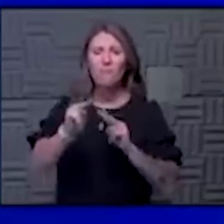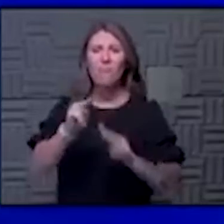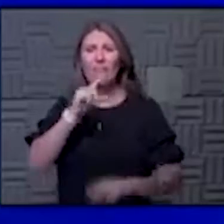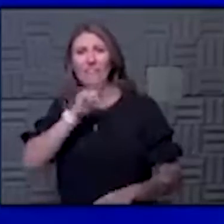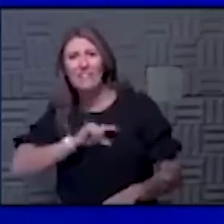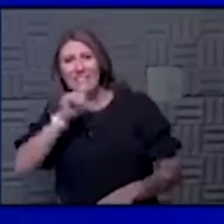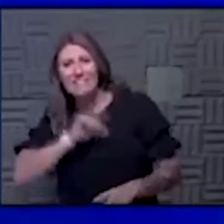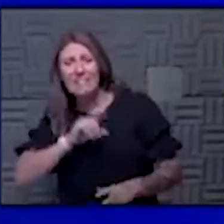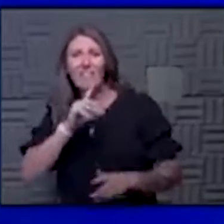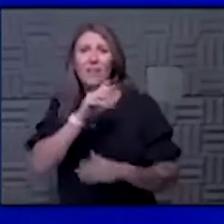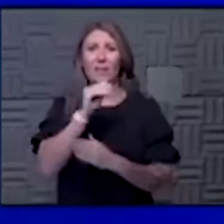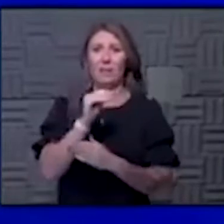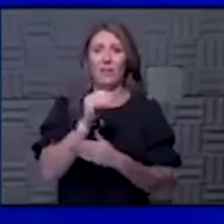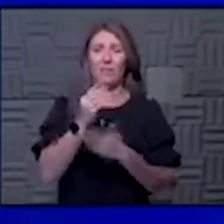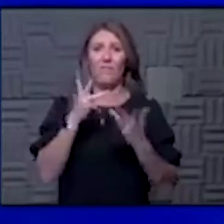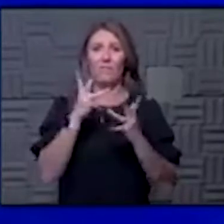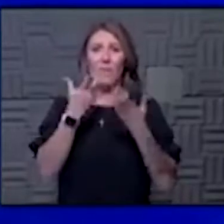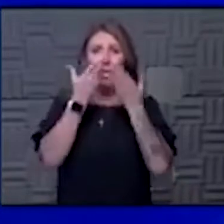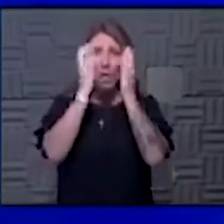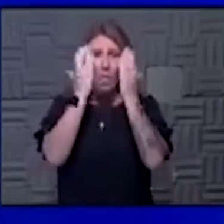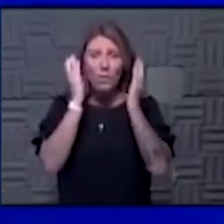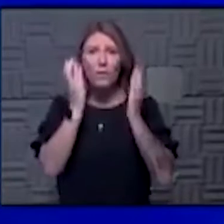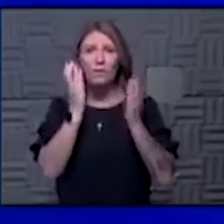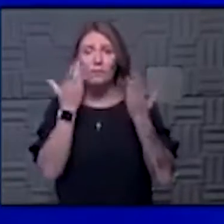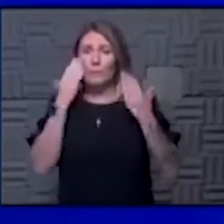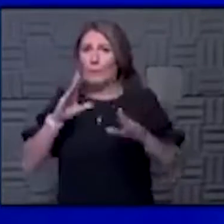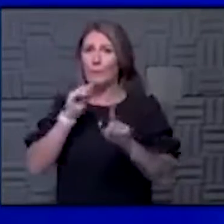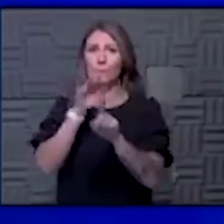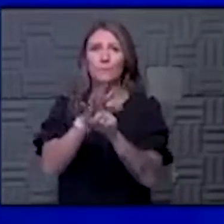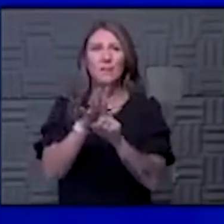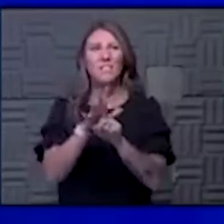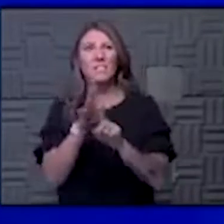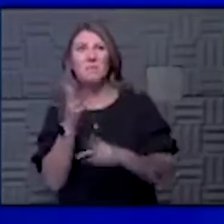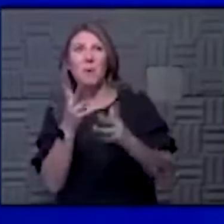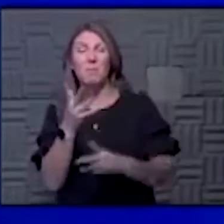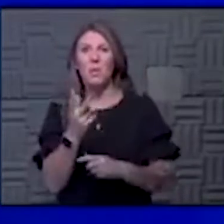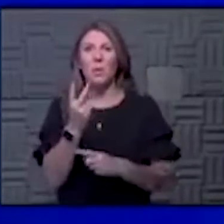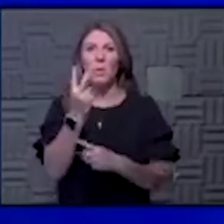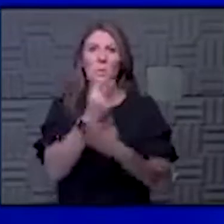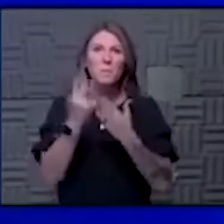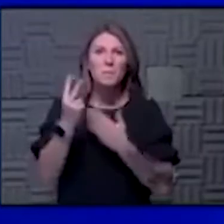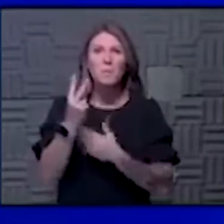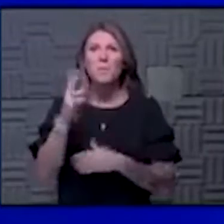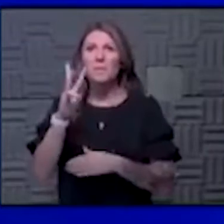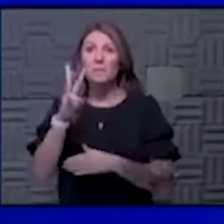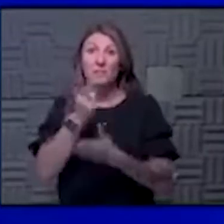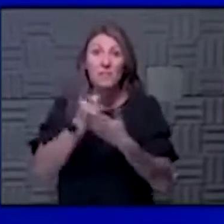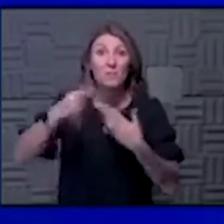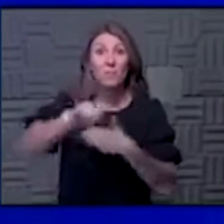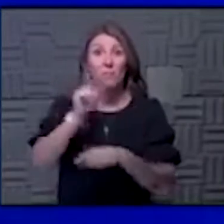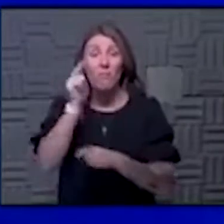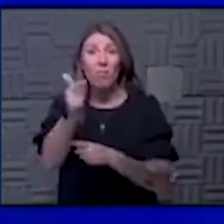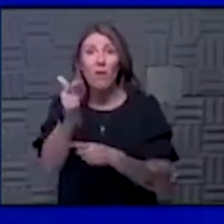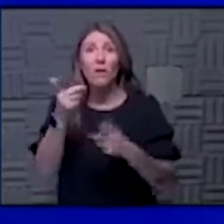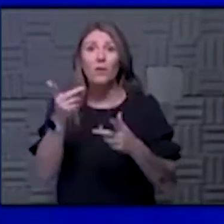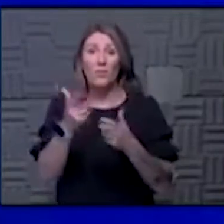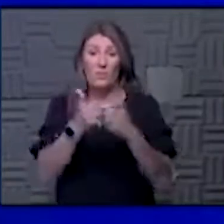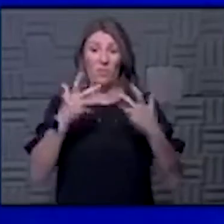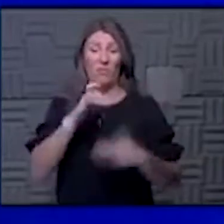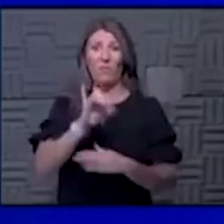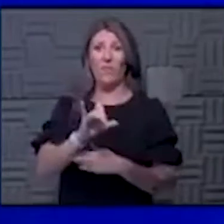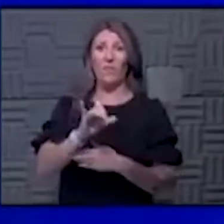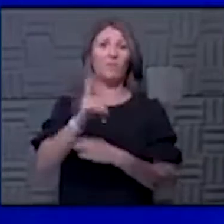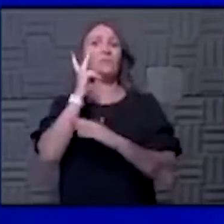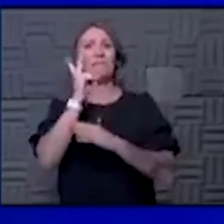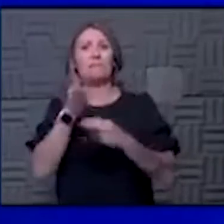finished Halloween. We won't know the effect of the gatherings at Halloween for probably 2 to 6 weeks down the road. But even without that, we're starting to